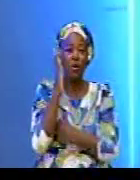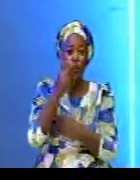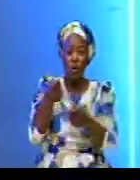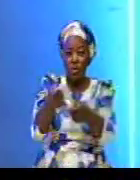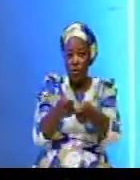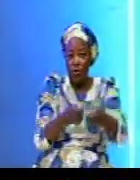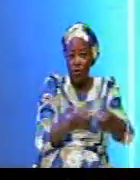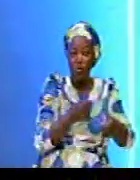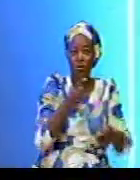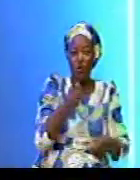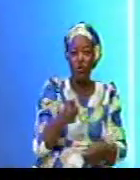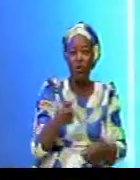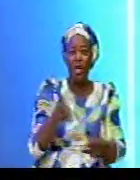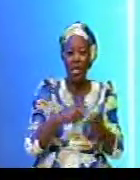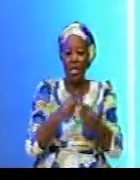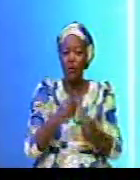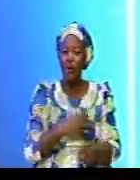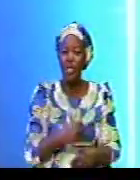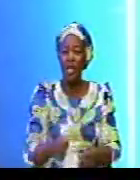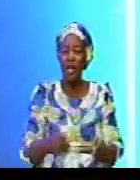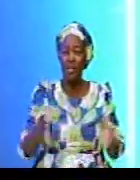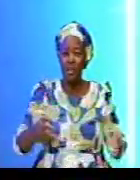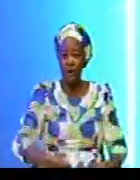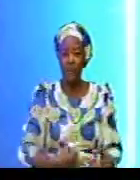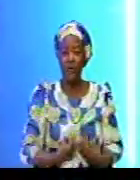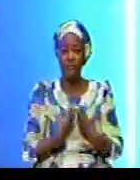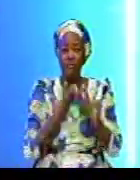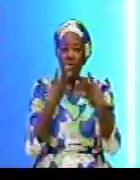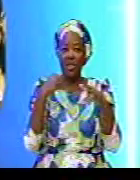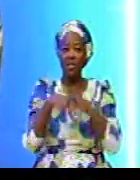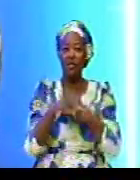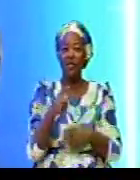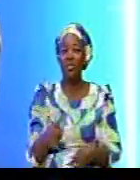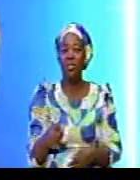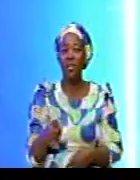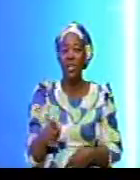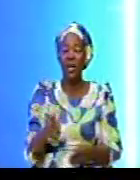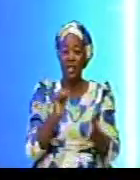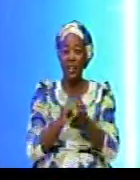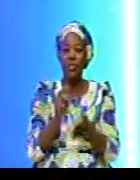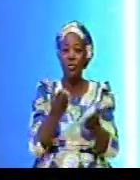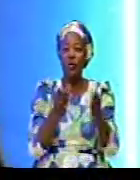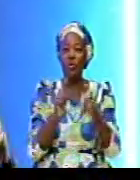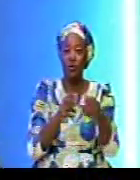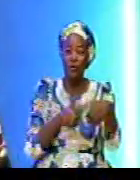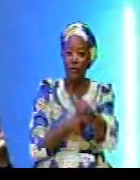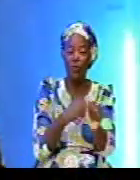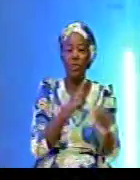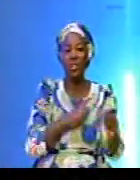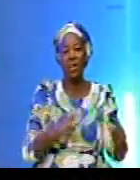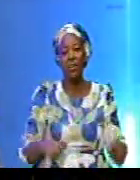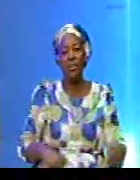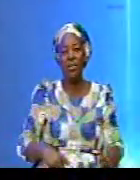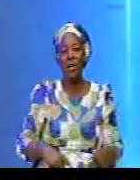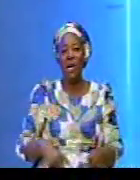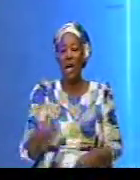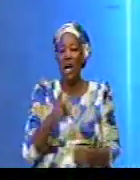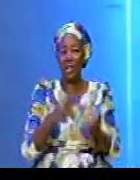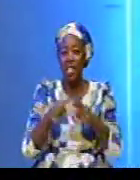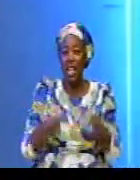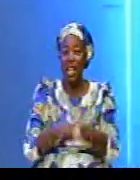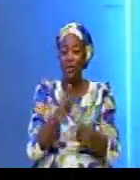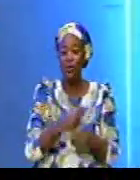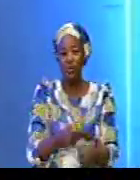for you. And the Spirit of God will draw you. There'll be an urge inside you that you want